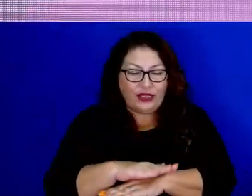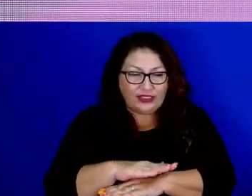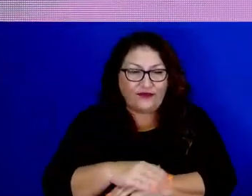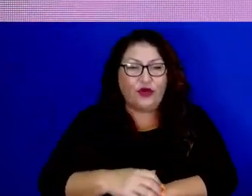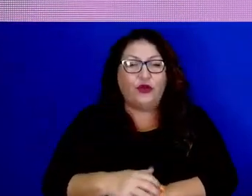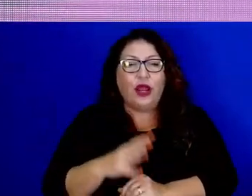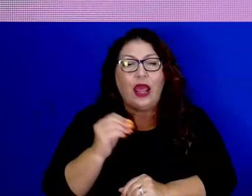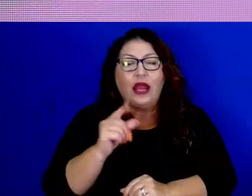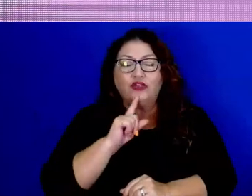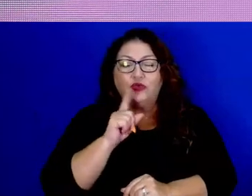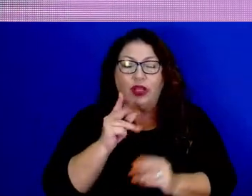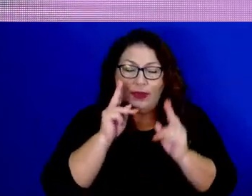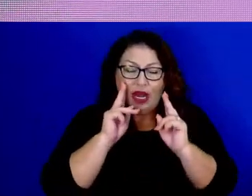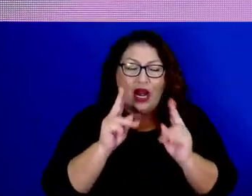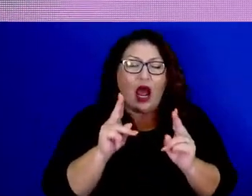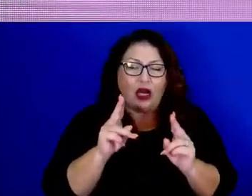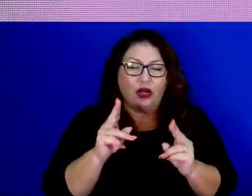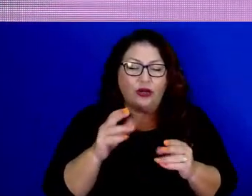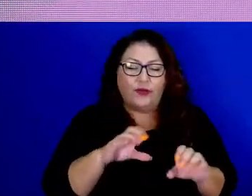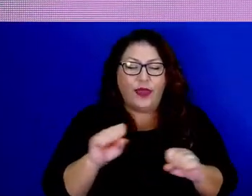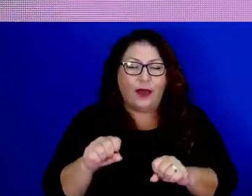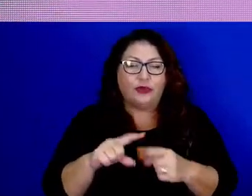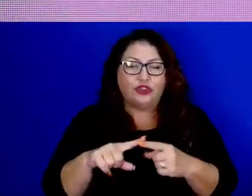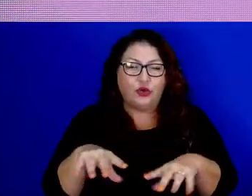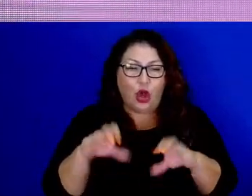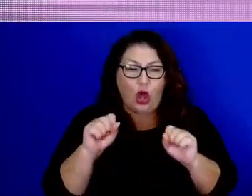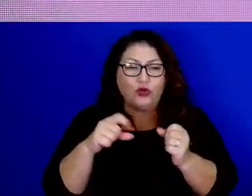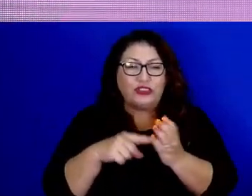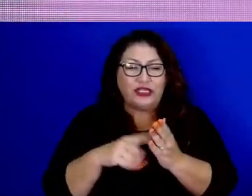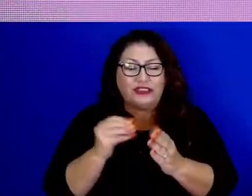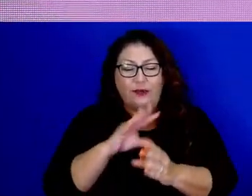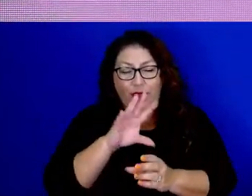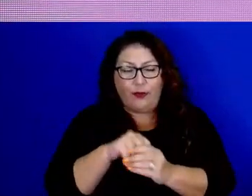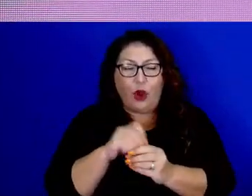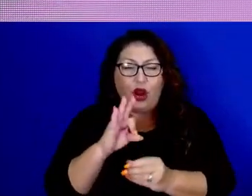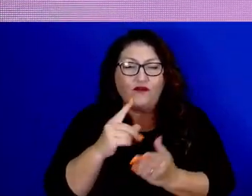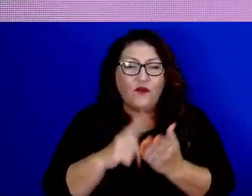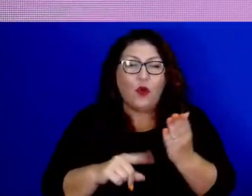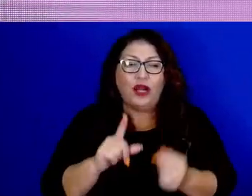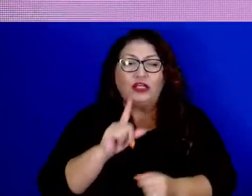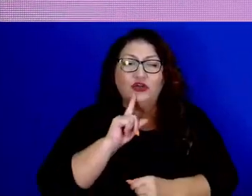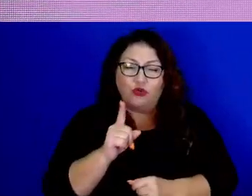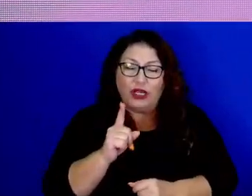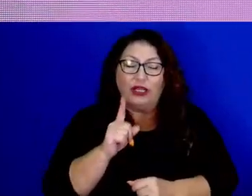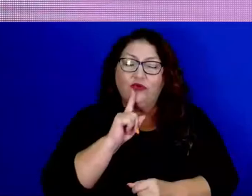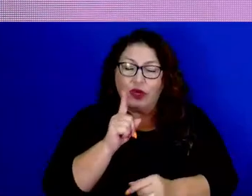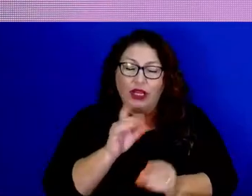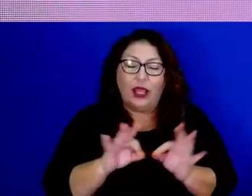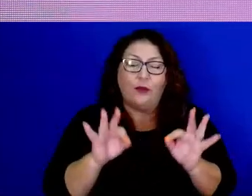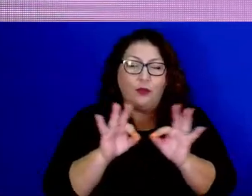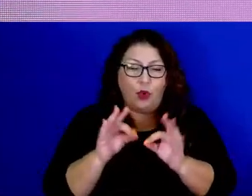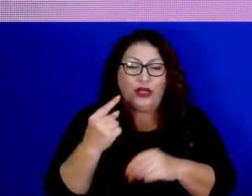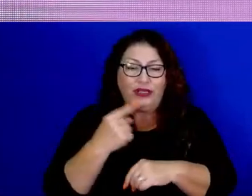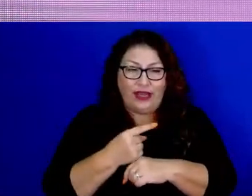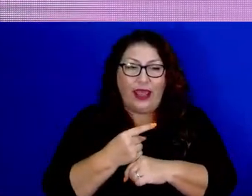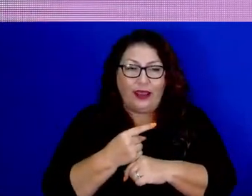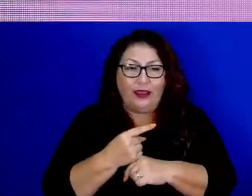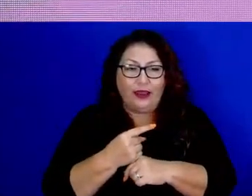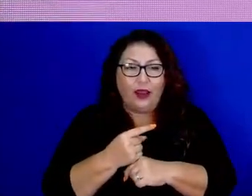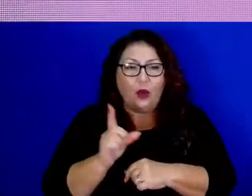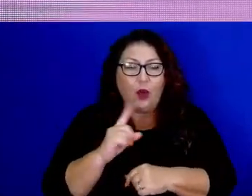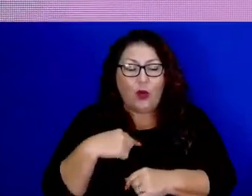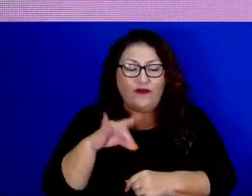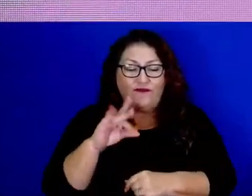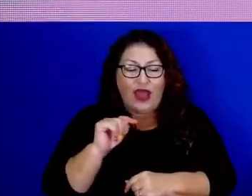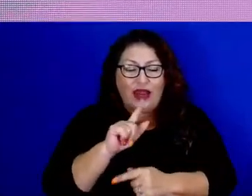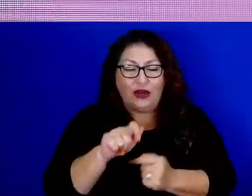able to host this and to be part of what is a really, really important day where we find out exactly what's